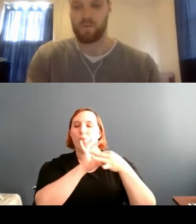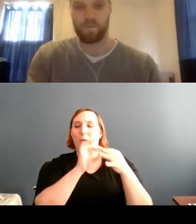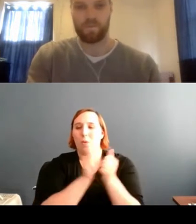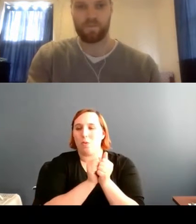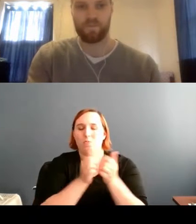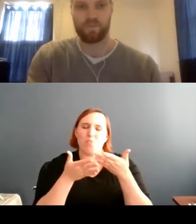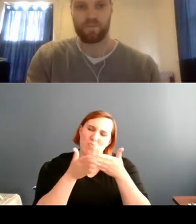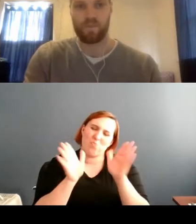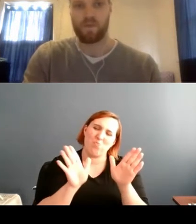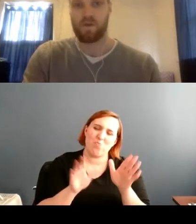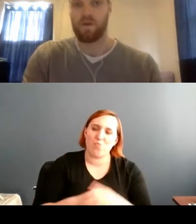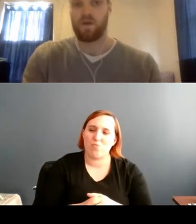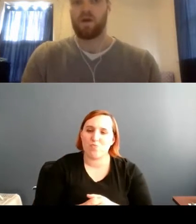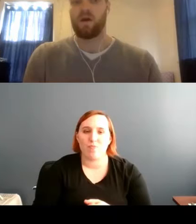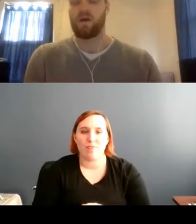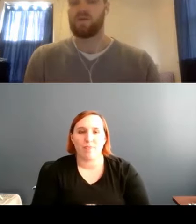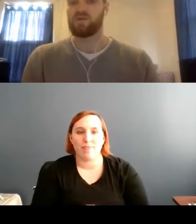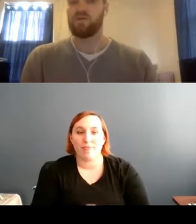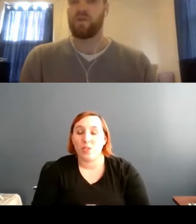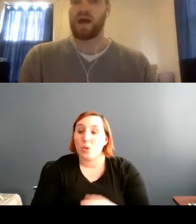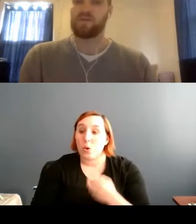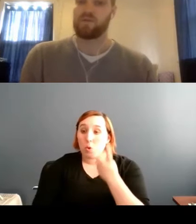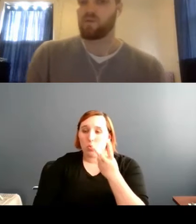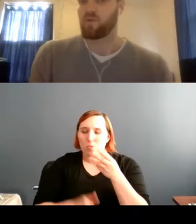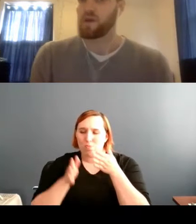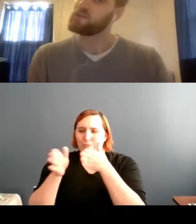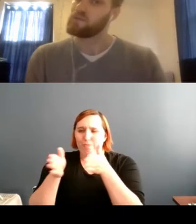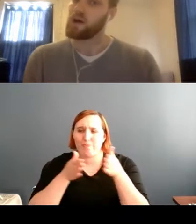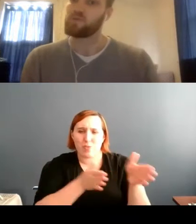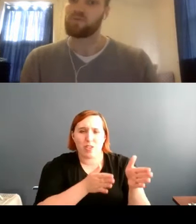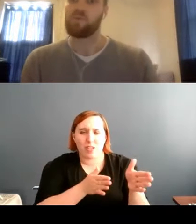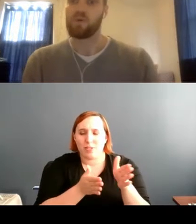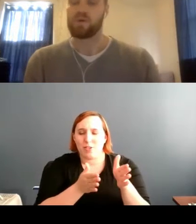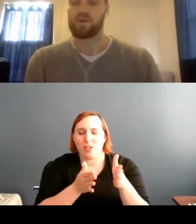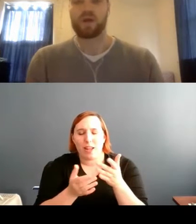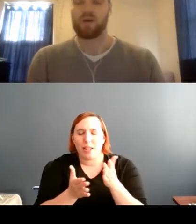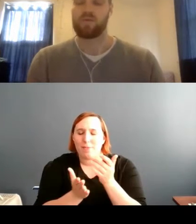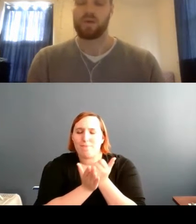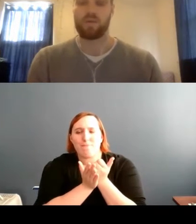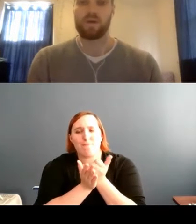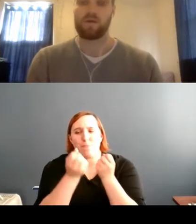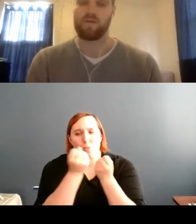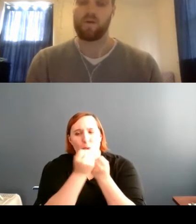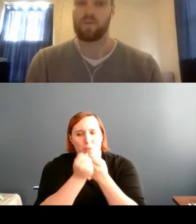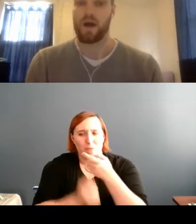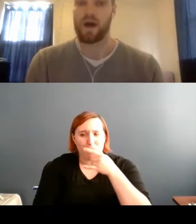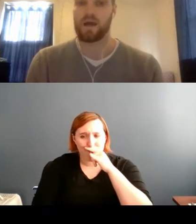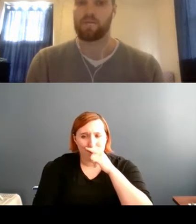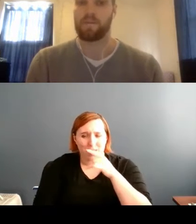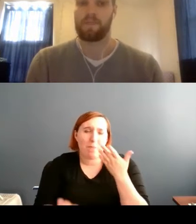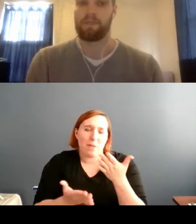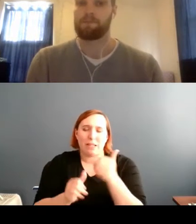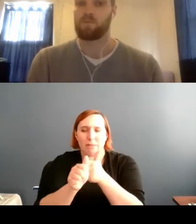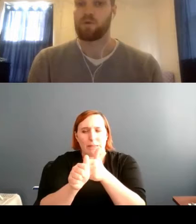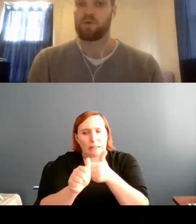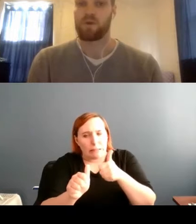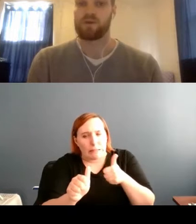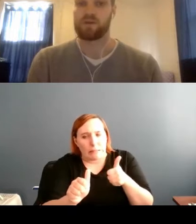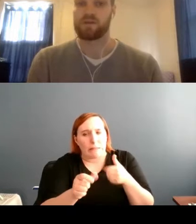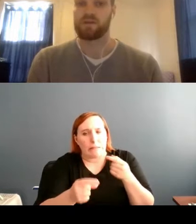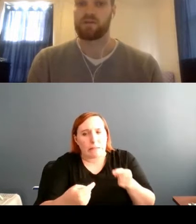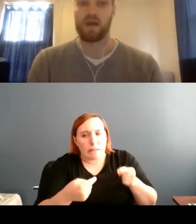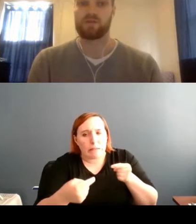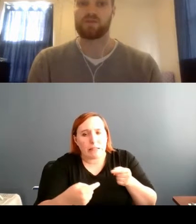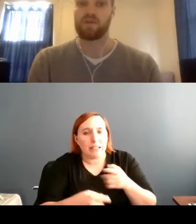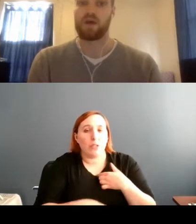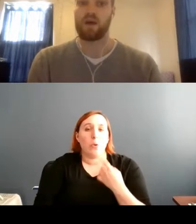general. And there's two paths to help support your child who may be falling behind. One question